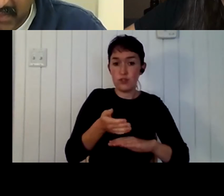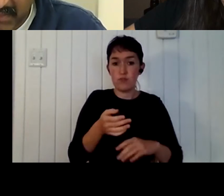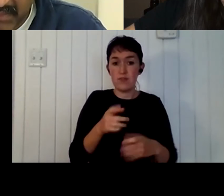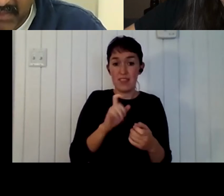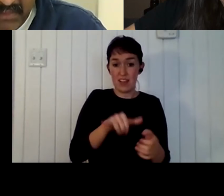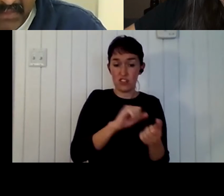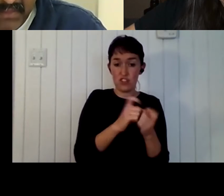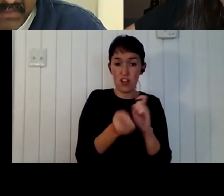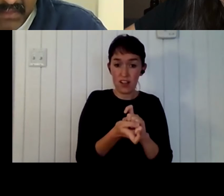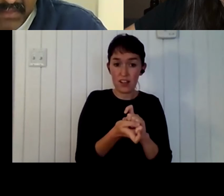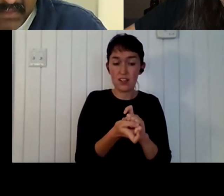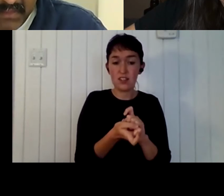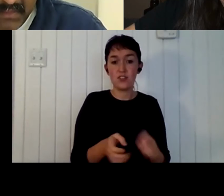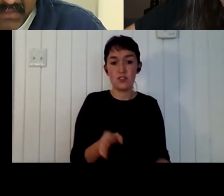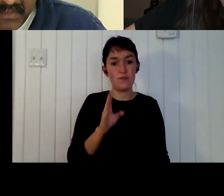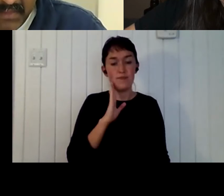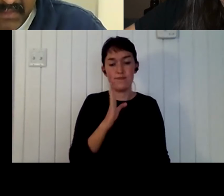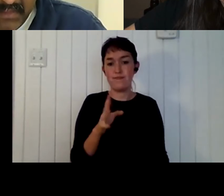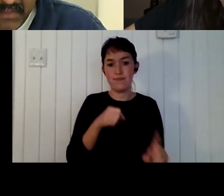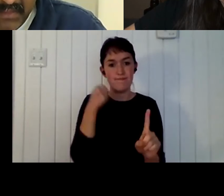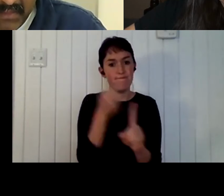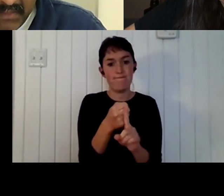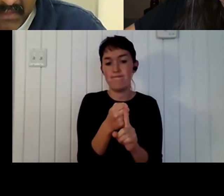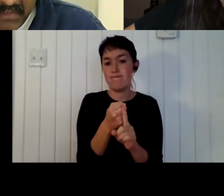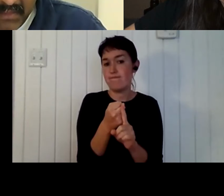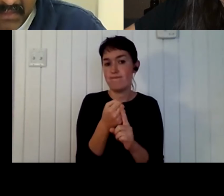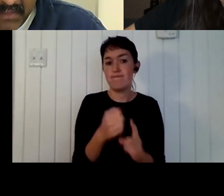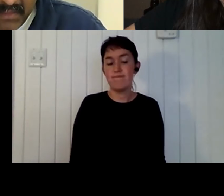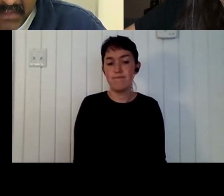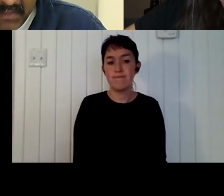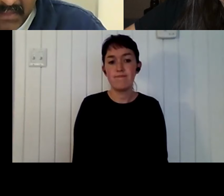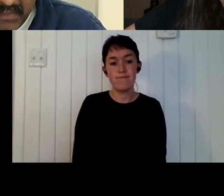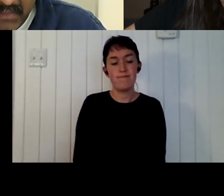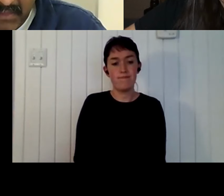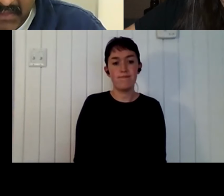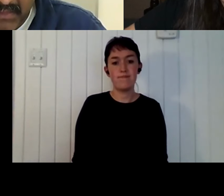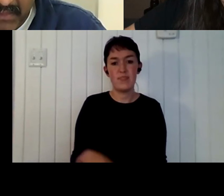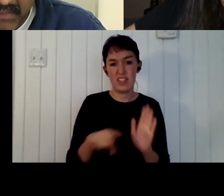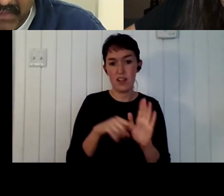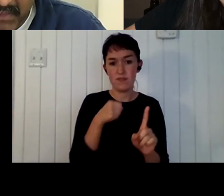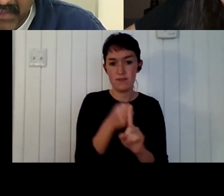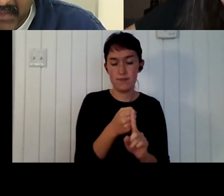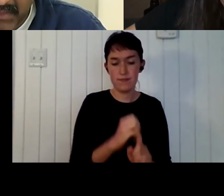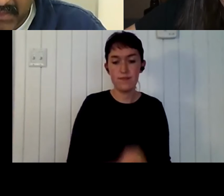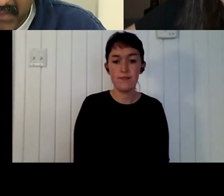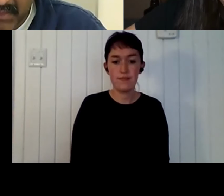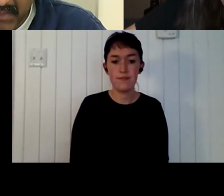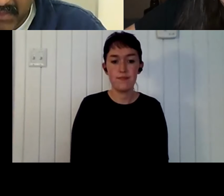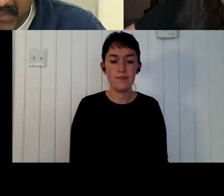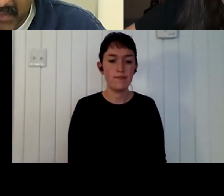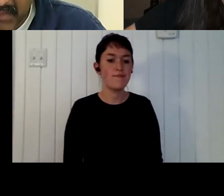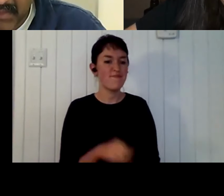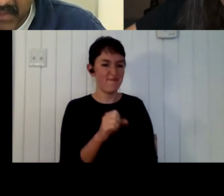after probably does have, I wouldn't be surprised if it has some, adverse effects. Maybe like